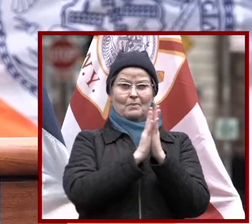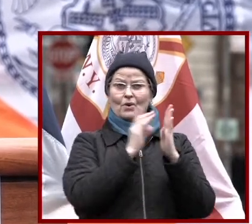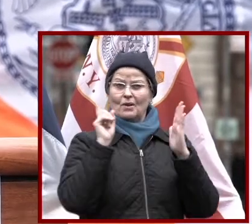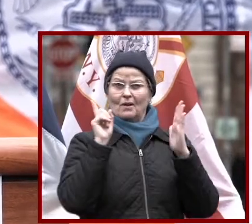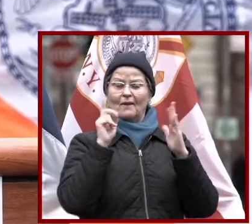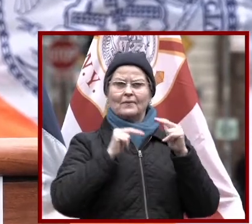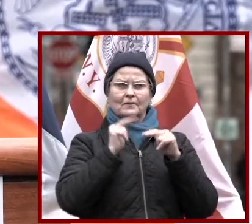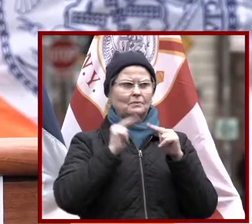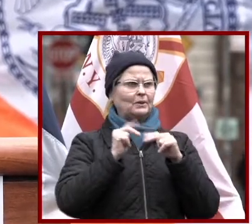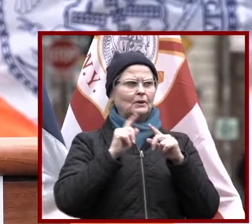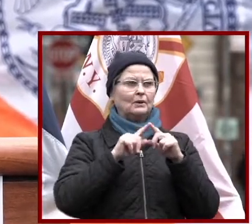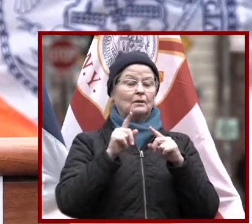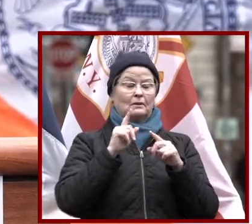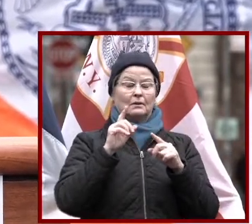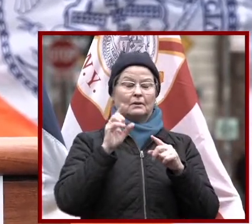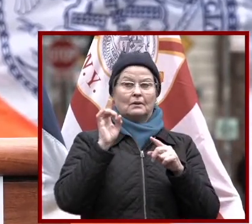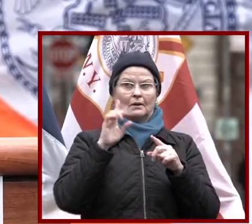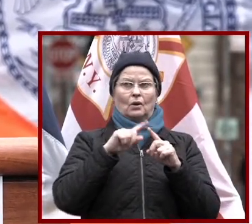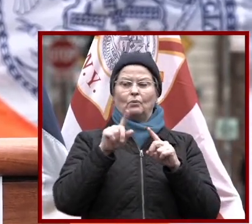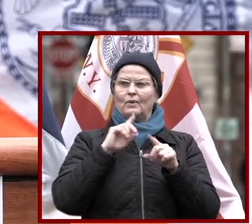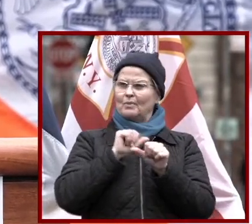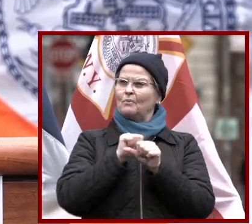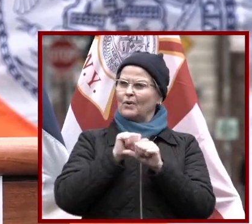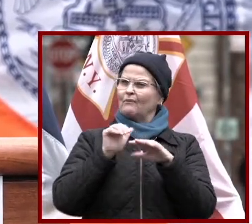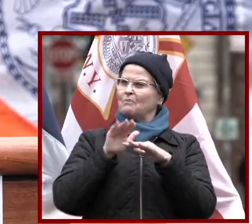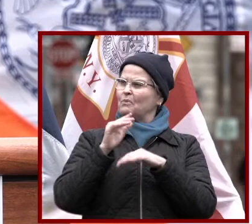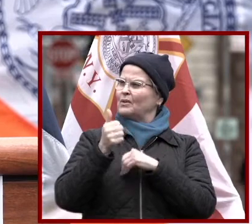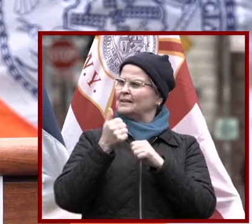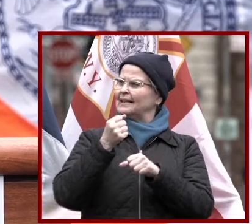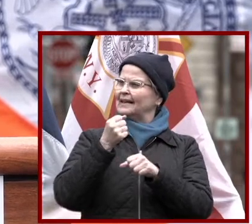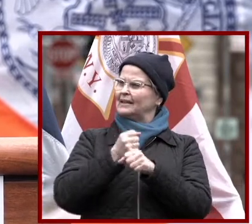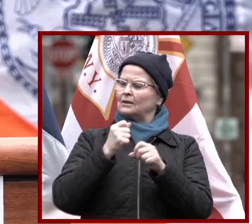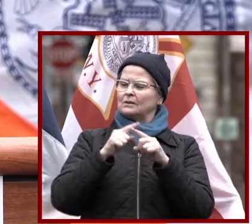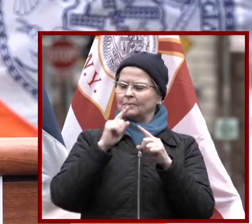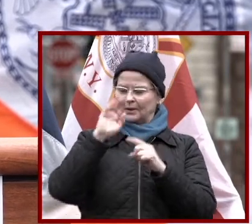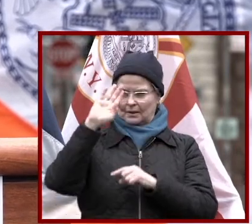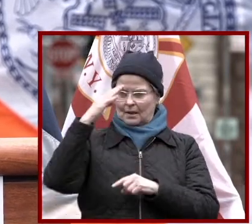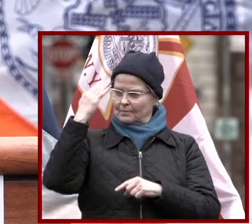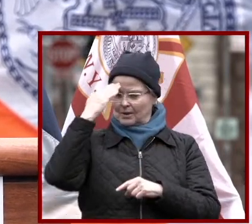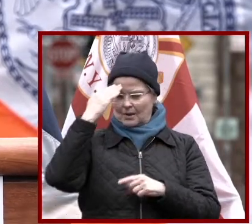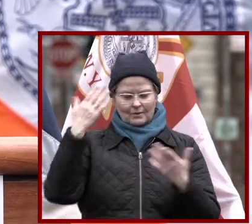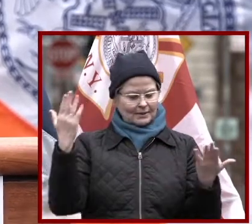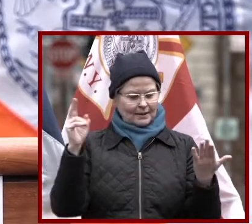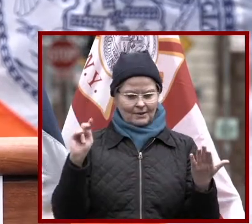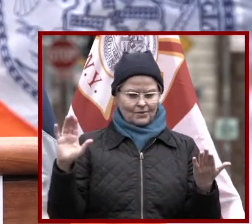been working on this, over a decade, but there's a lot of bureaucracy in New York City.